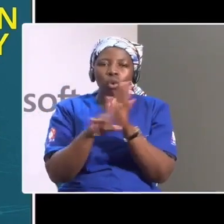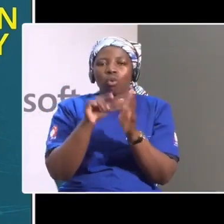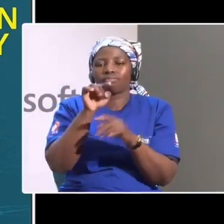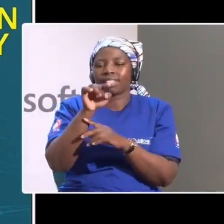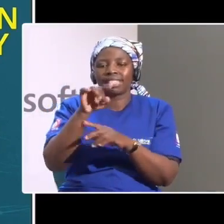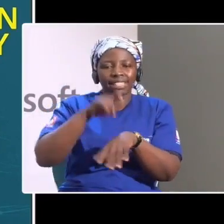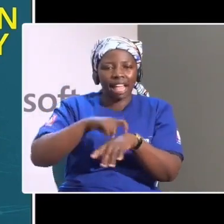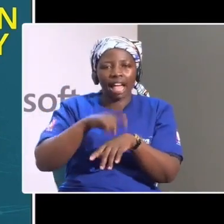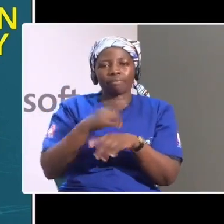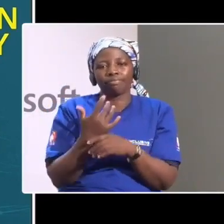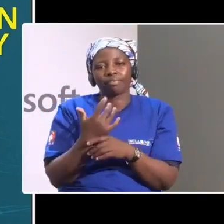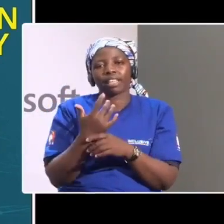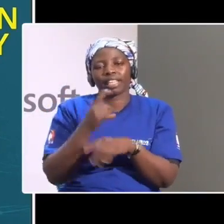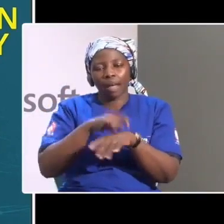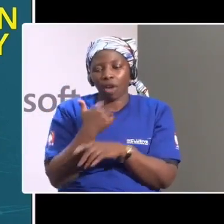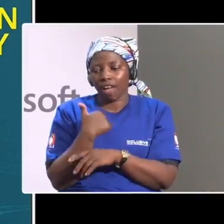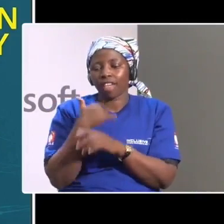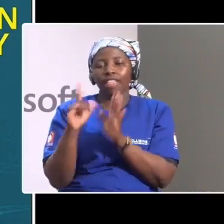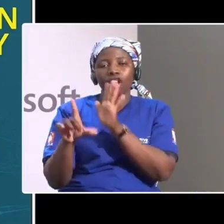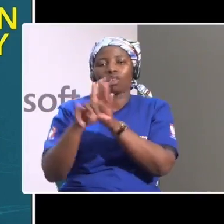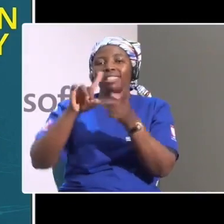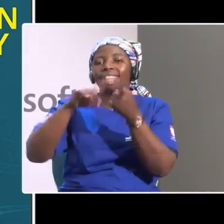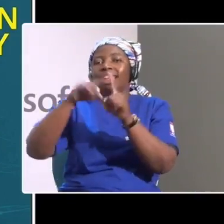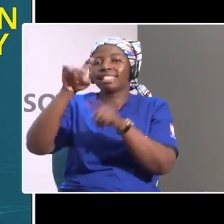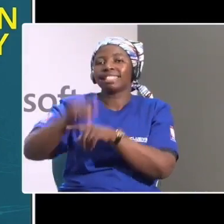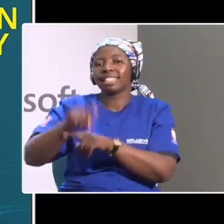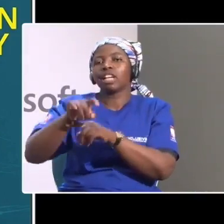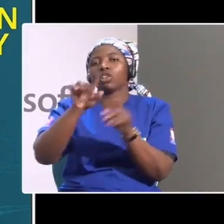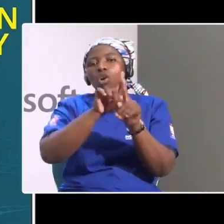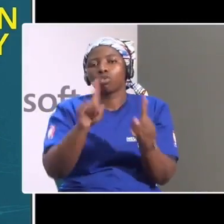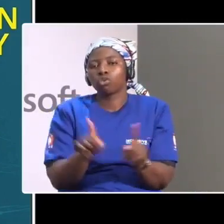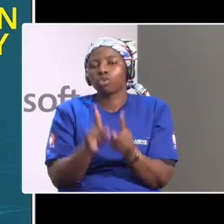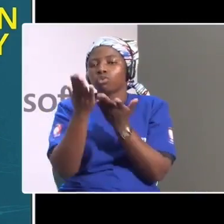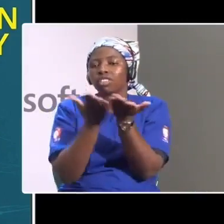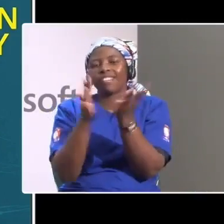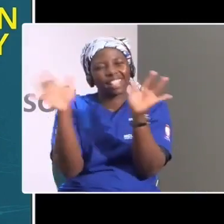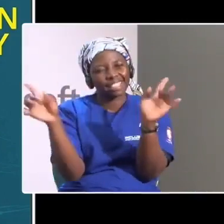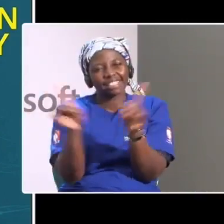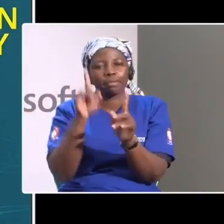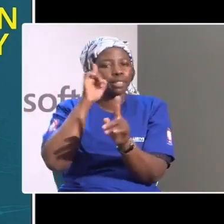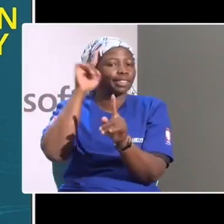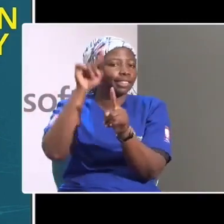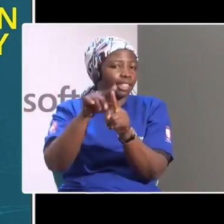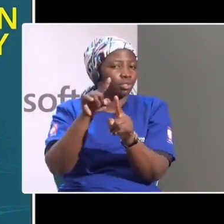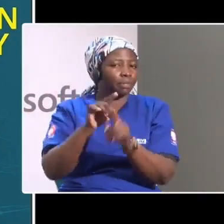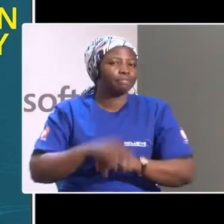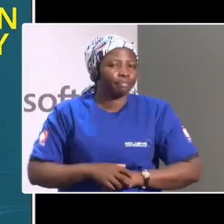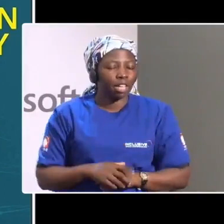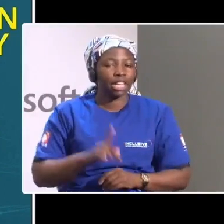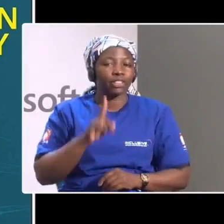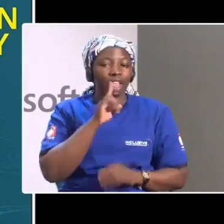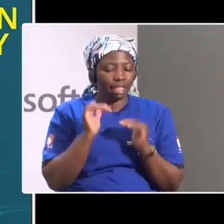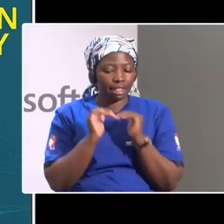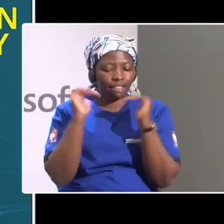we have legislation, the standard needs to serve also that purpose. So the level